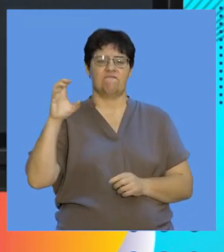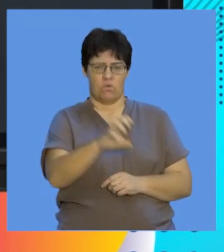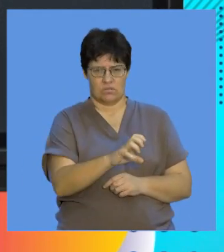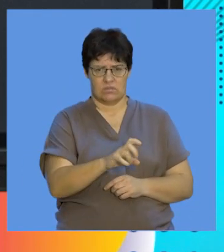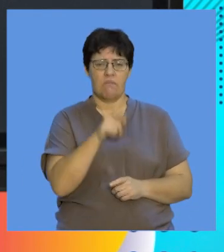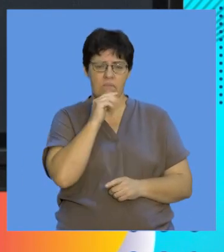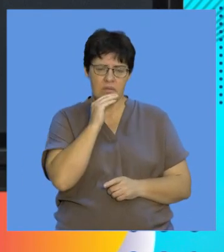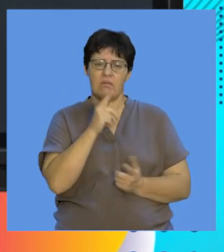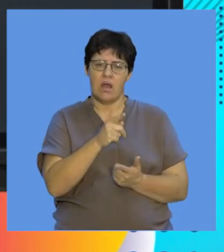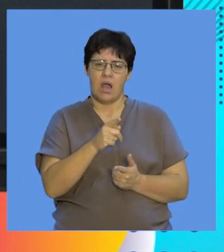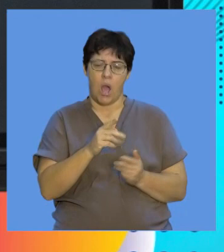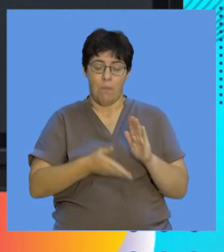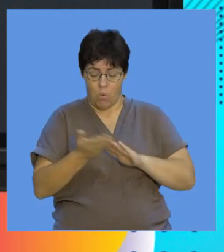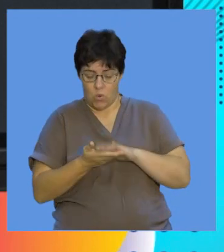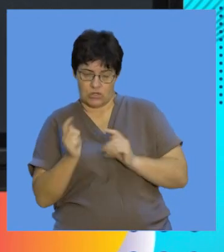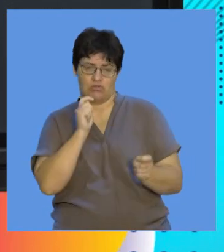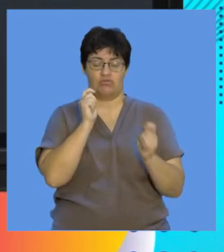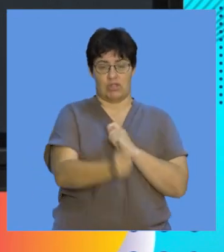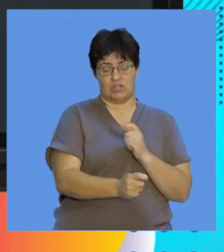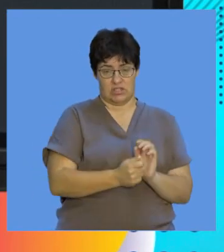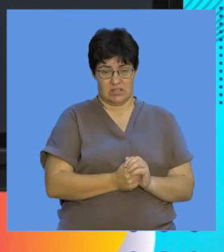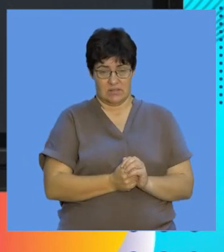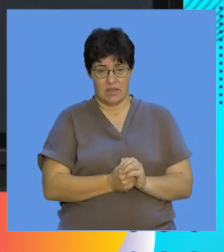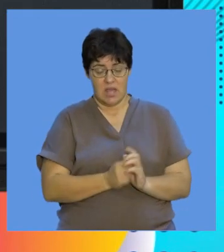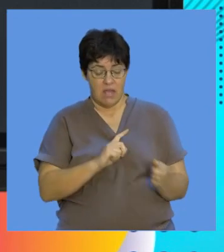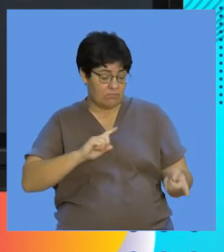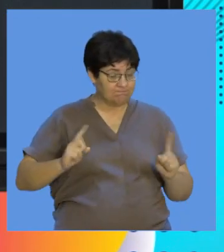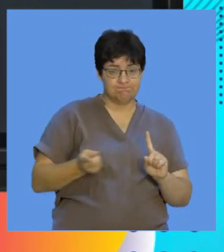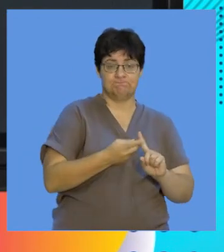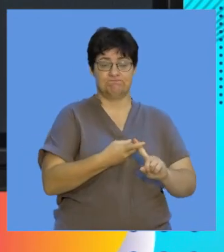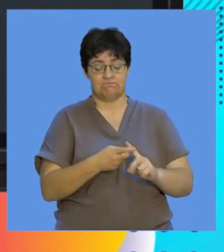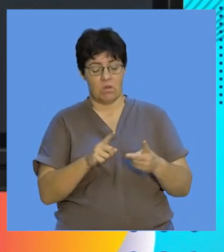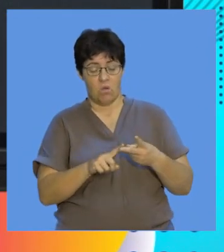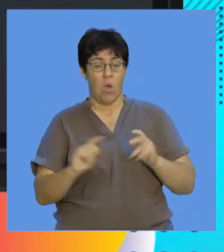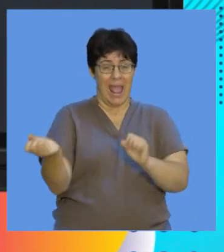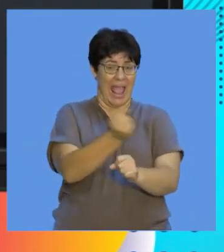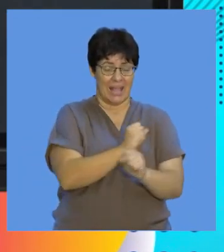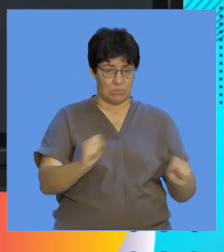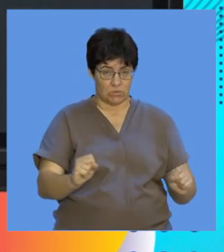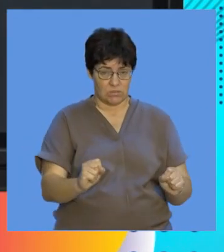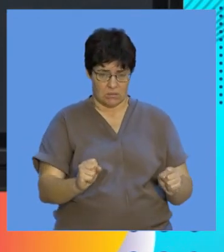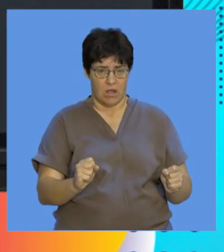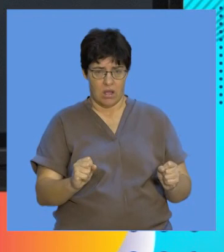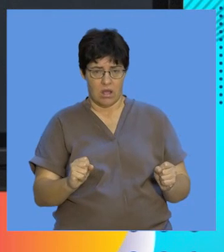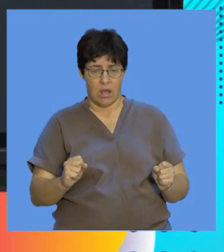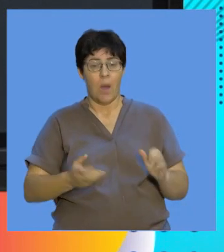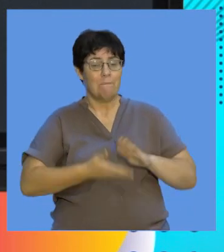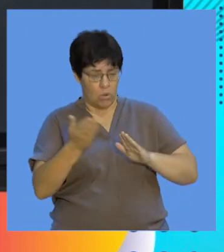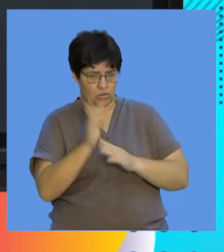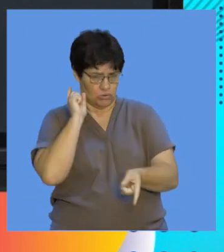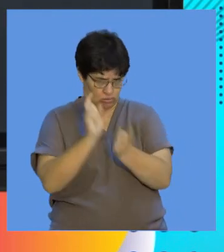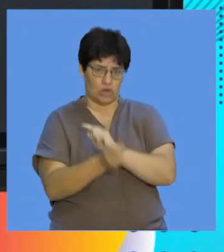an object will change its motion. When we have objects colliding or exploding from each other, they're definitely going to change their